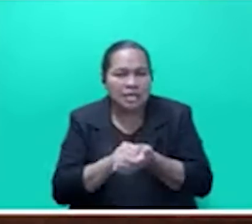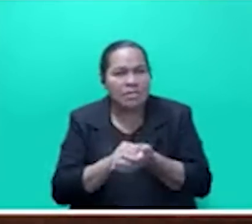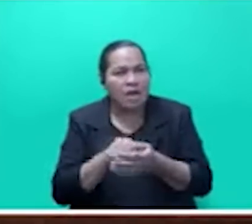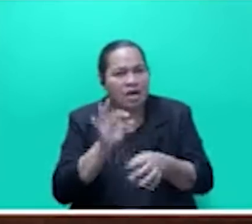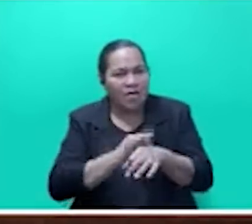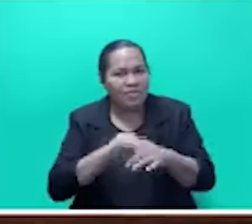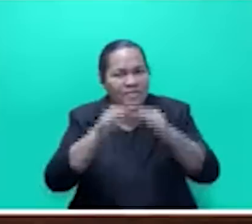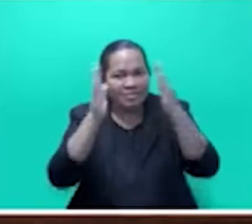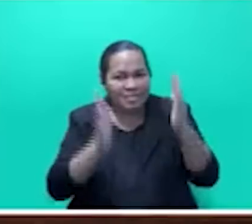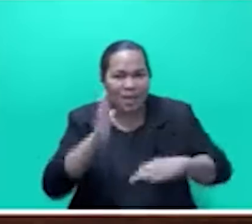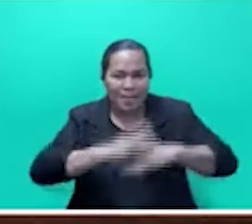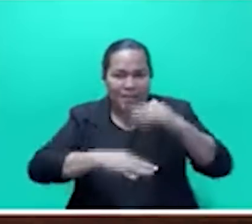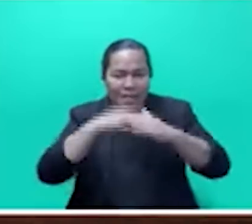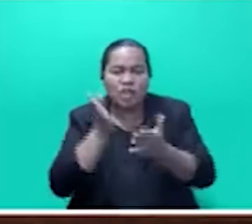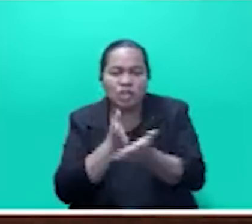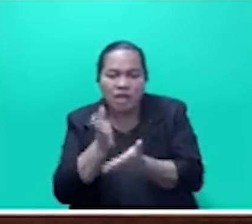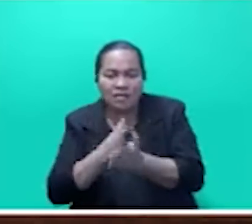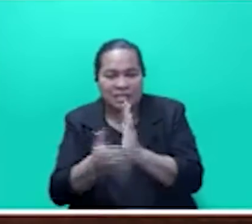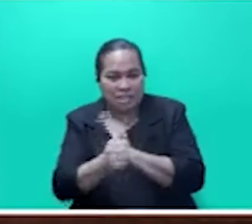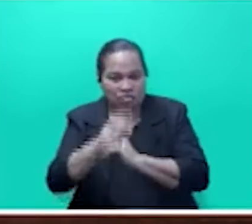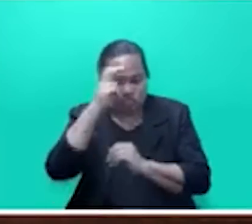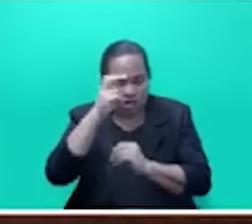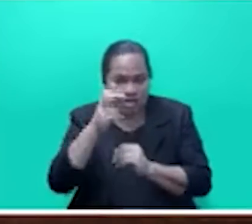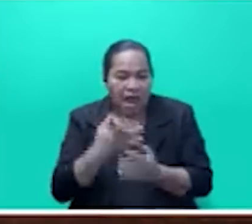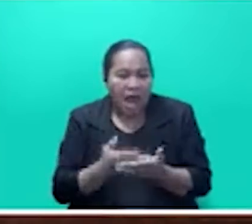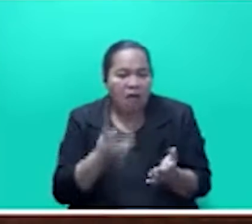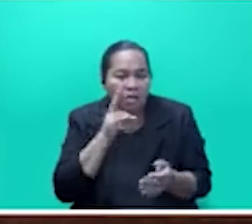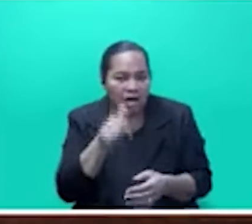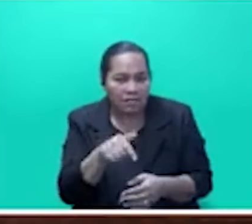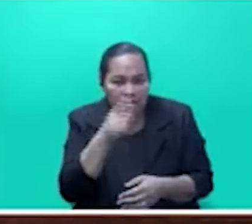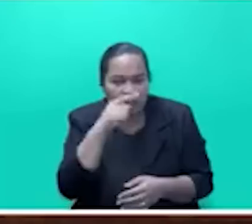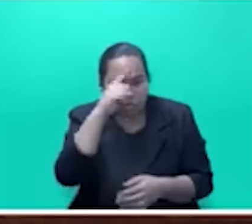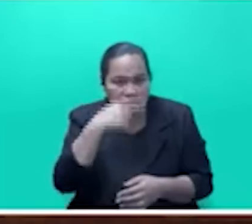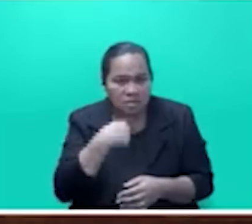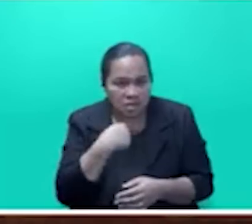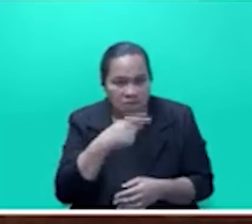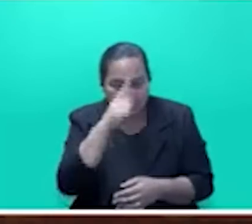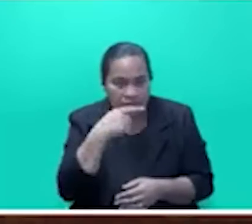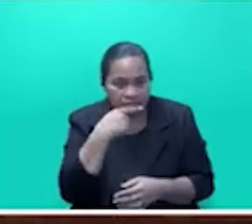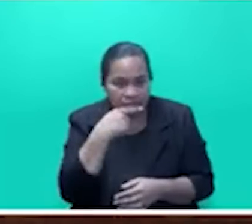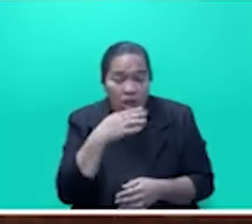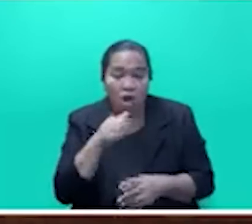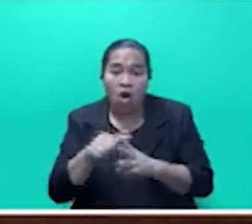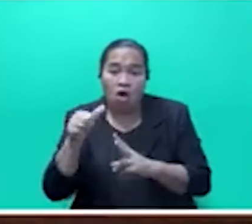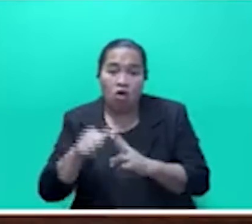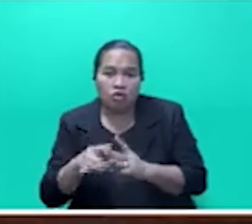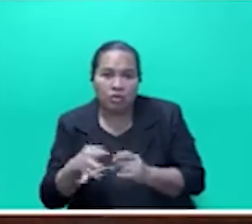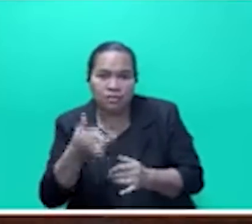facilities, service, skills training, and patient care. Functional divisional command centers